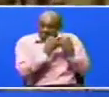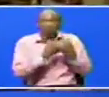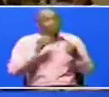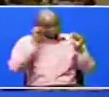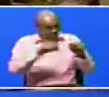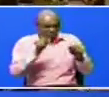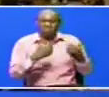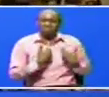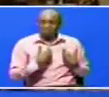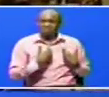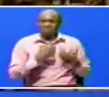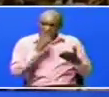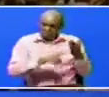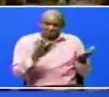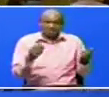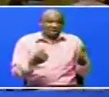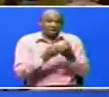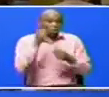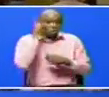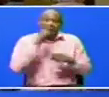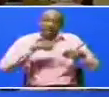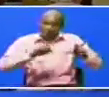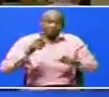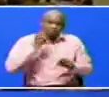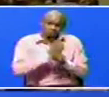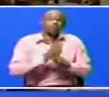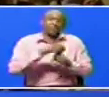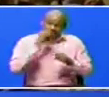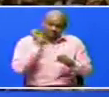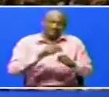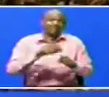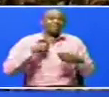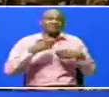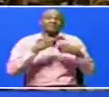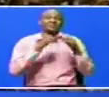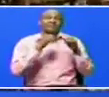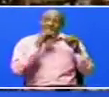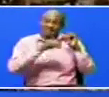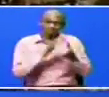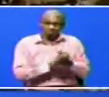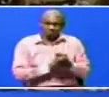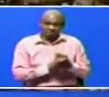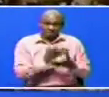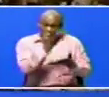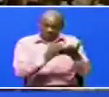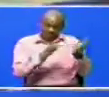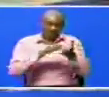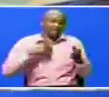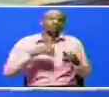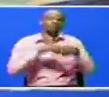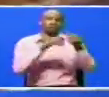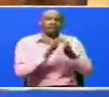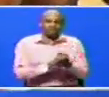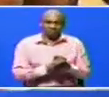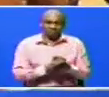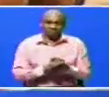to do what the law requires us to do. Because it's a framework that governs that. There was a